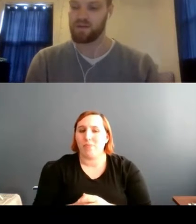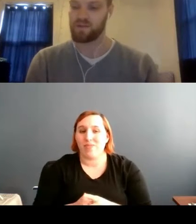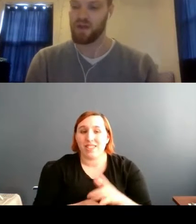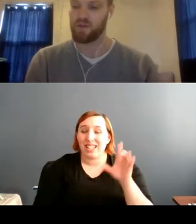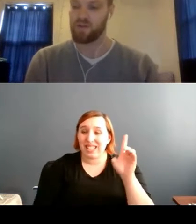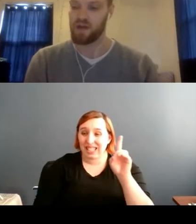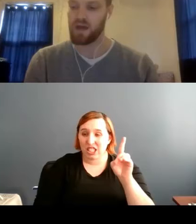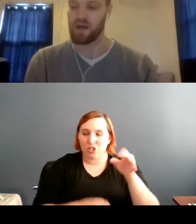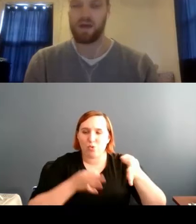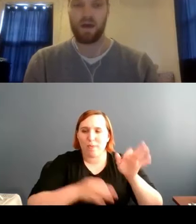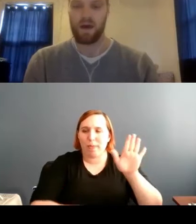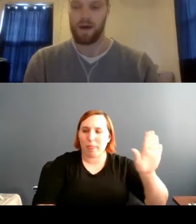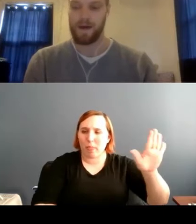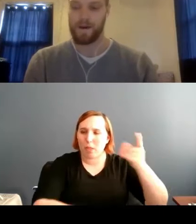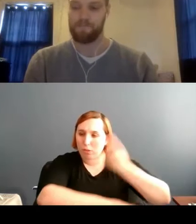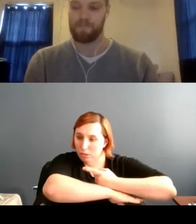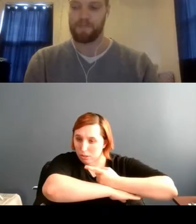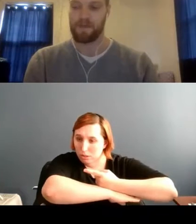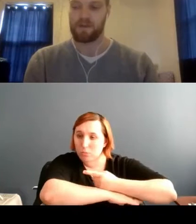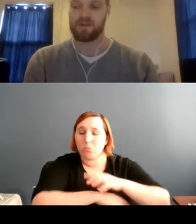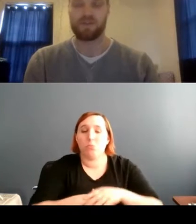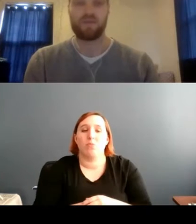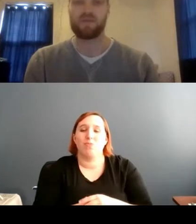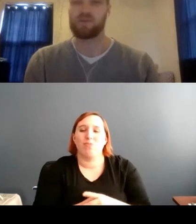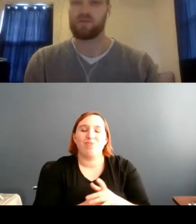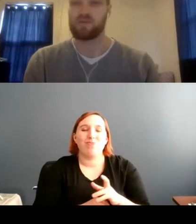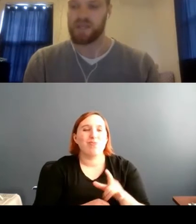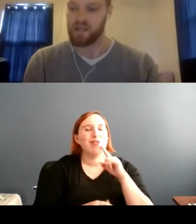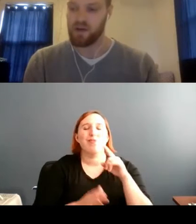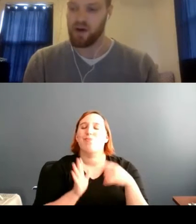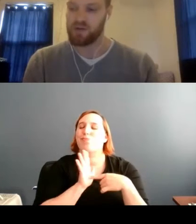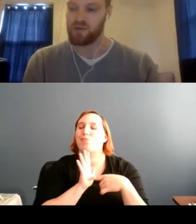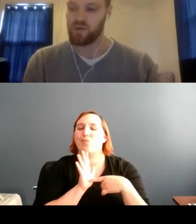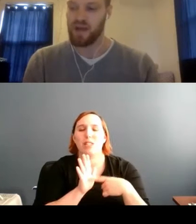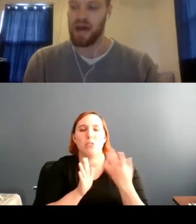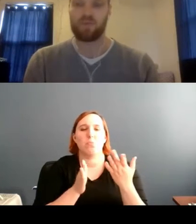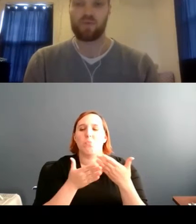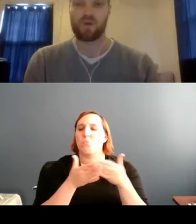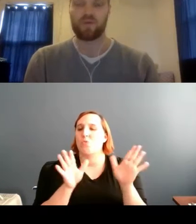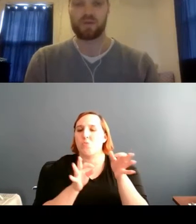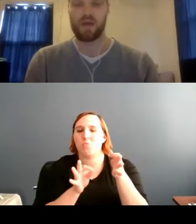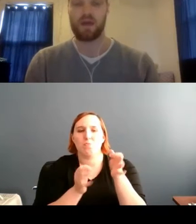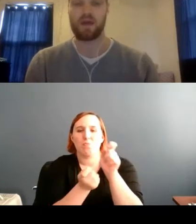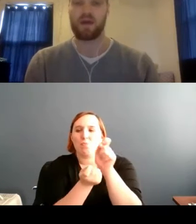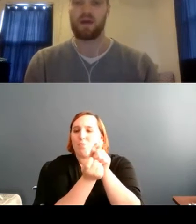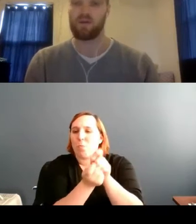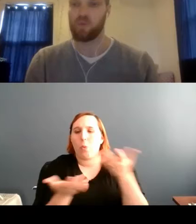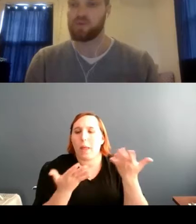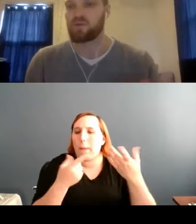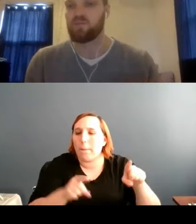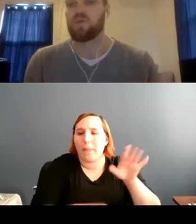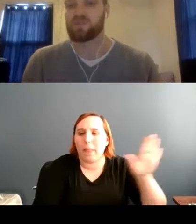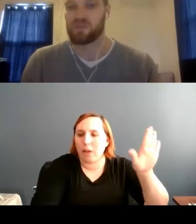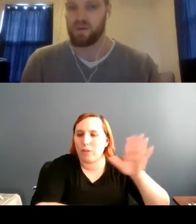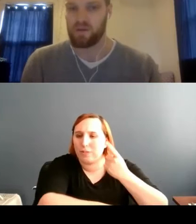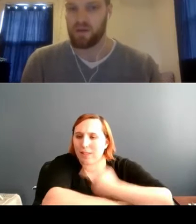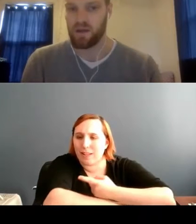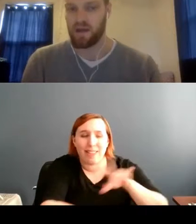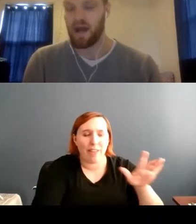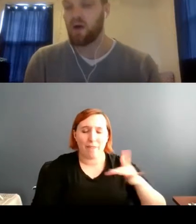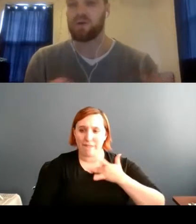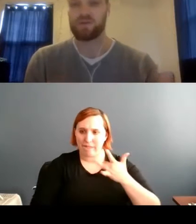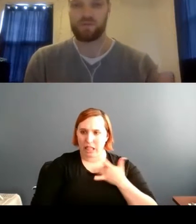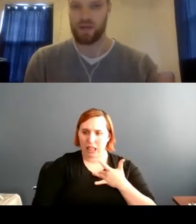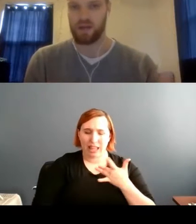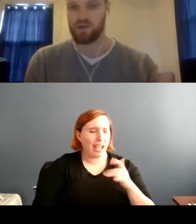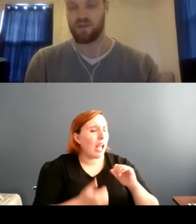D, describe their day. Just giving general detail as to what happened throughout their day, as well as their emotions about the day. Like,